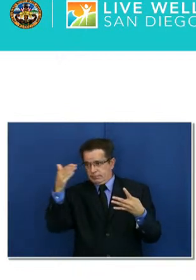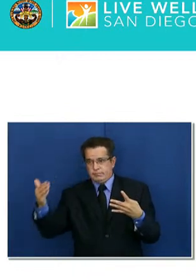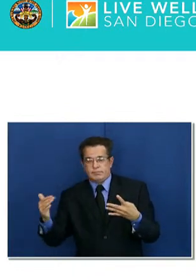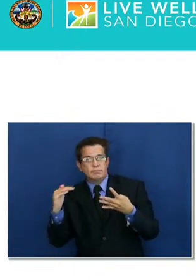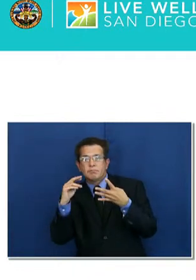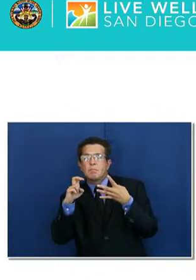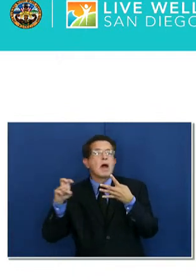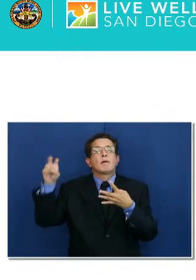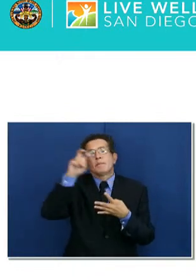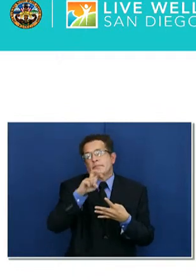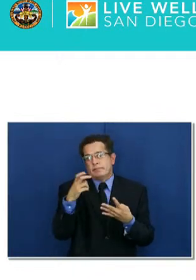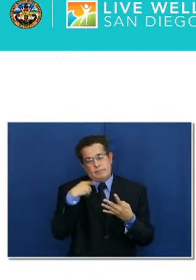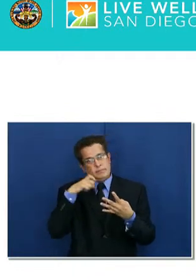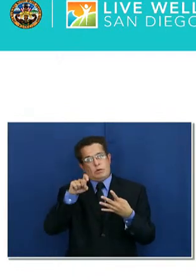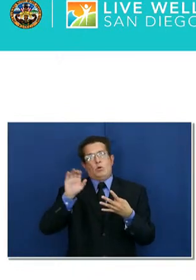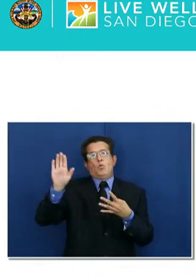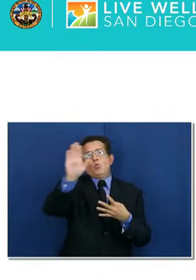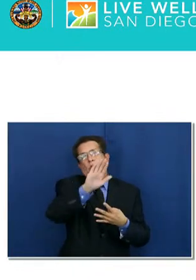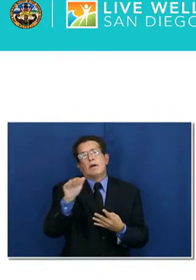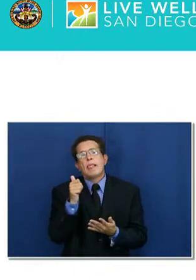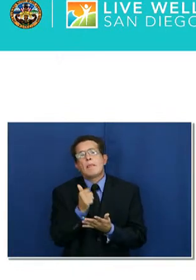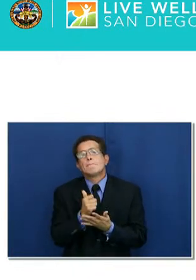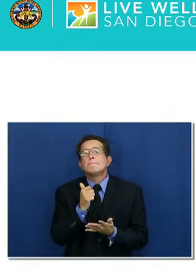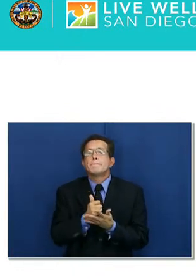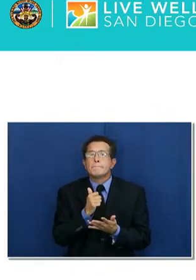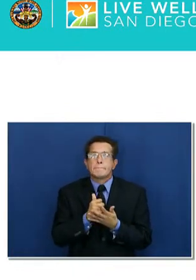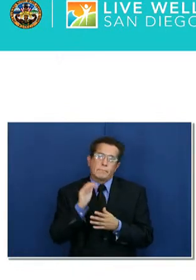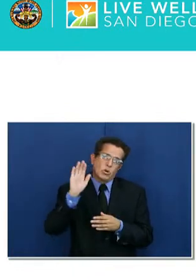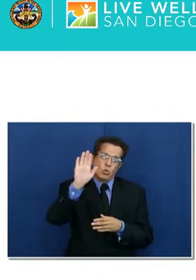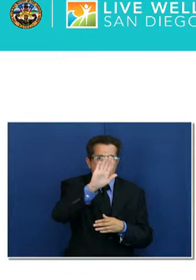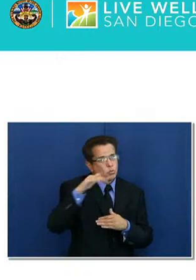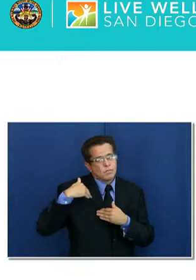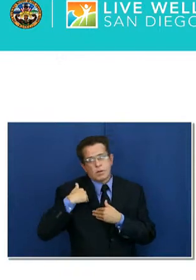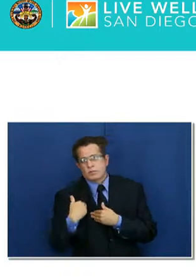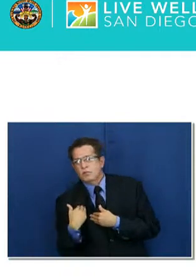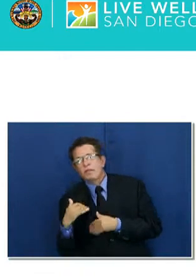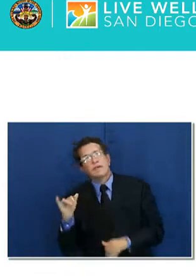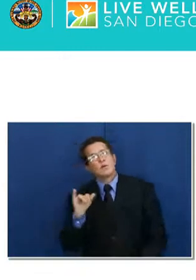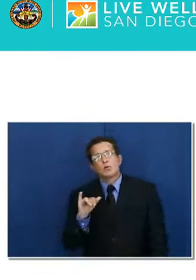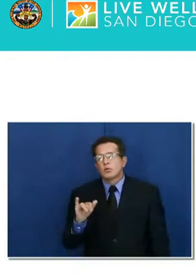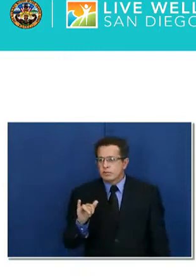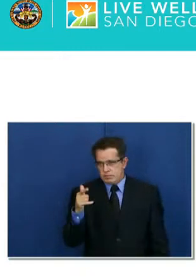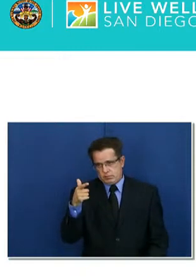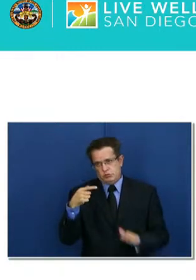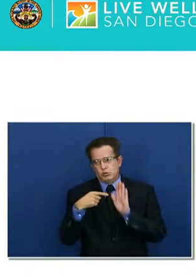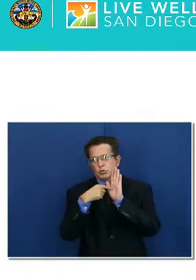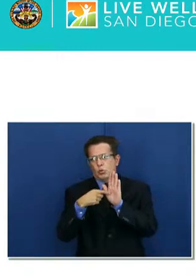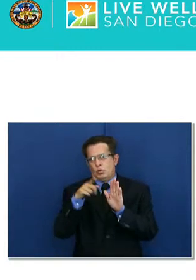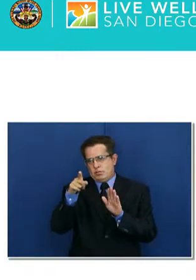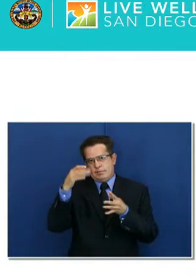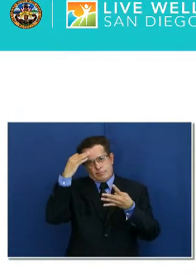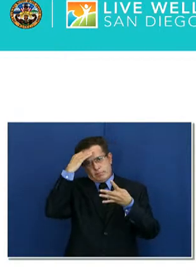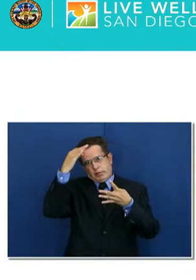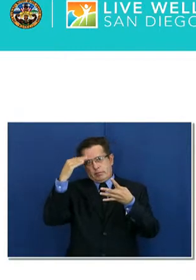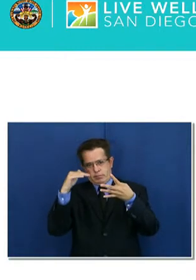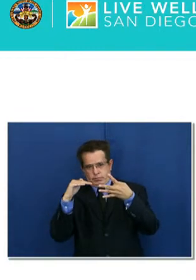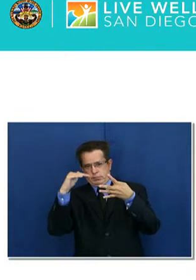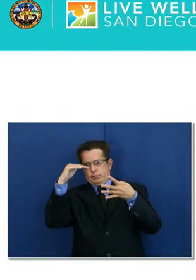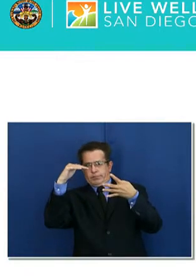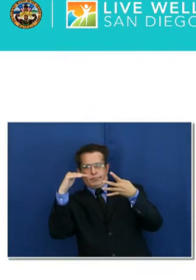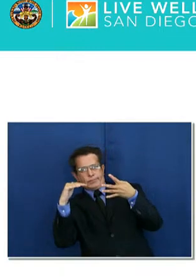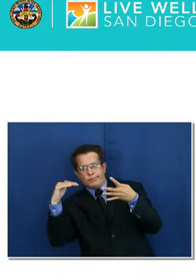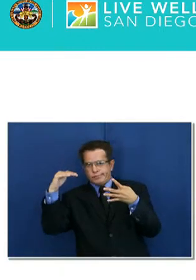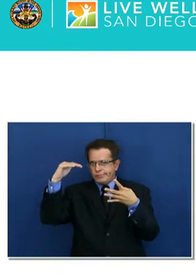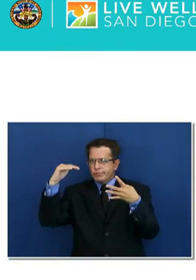red tier unless you do your part. In this next slide, it's a summary of how close we are coming to